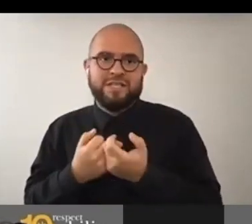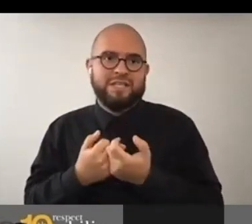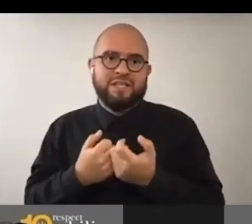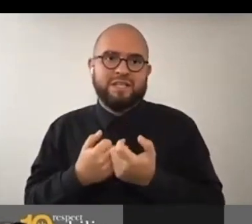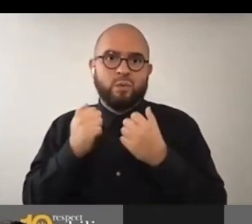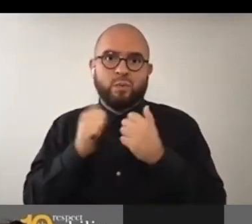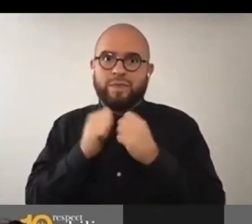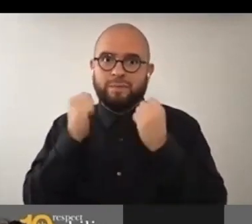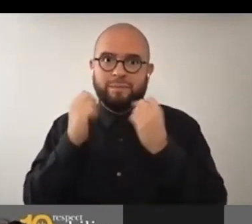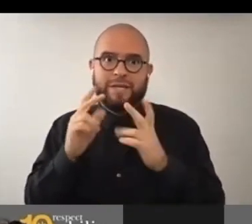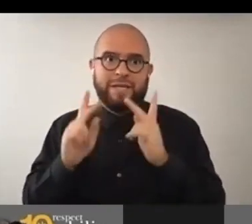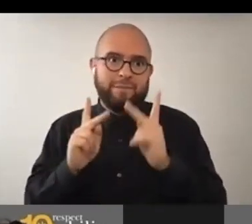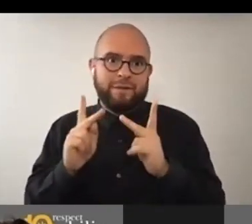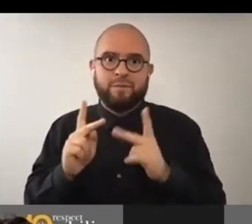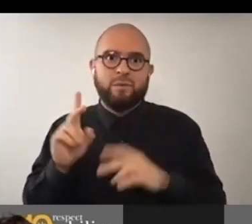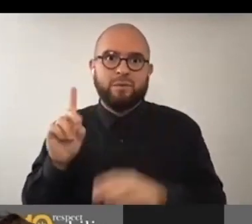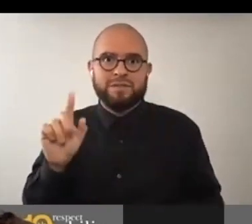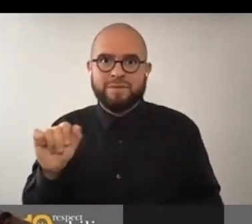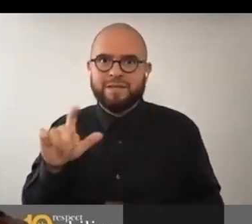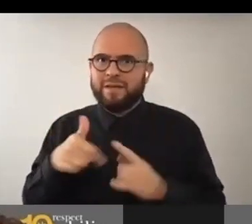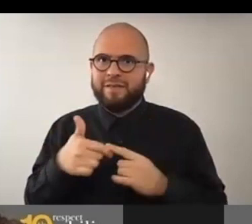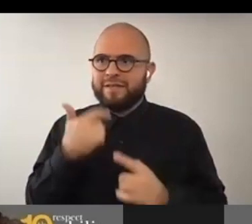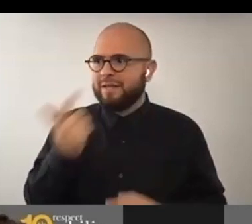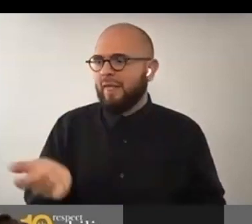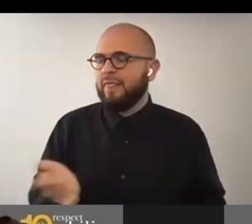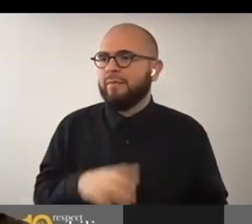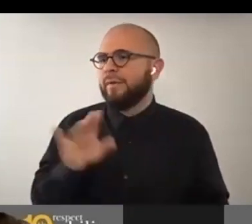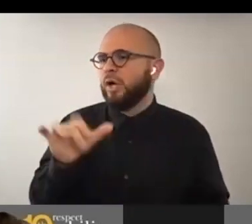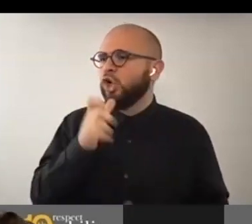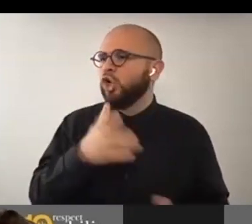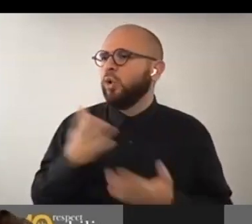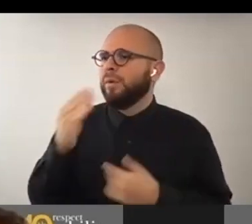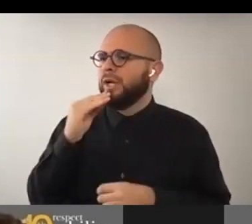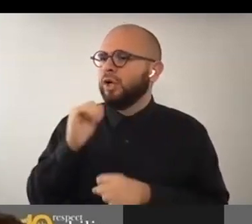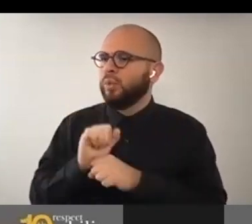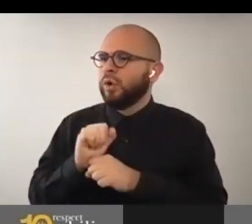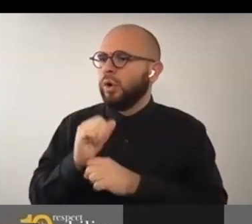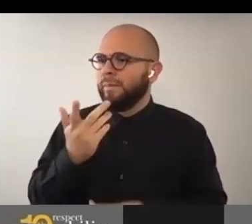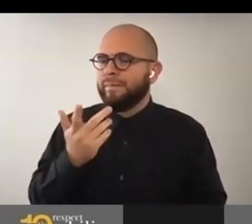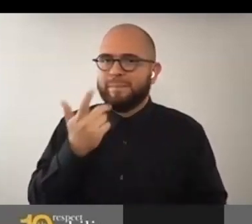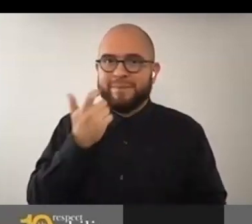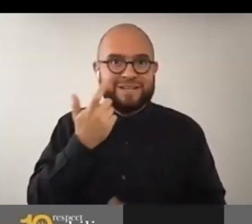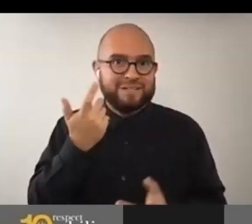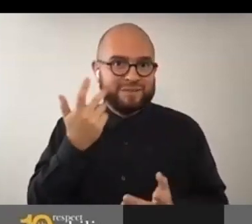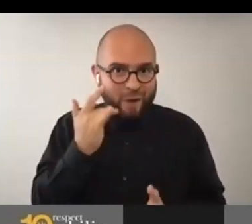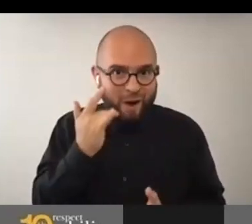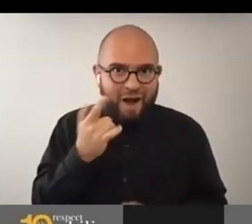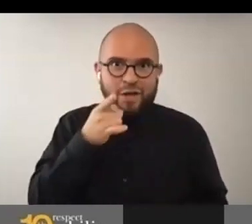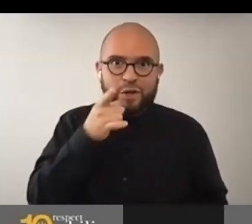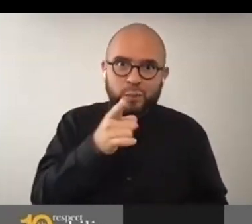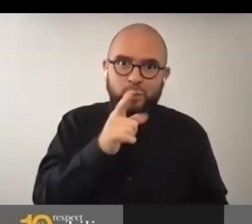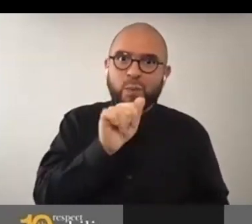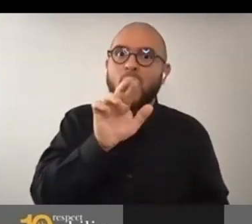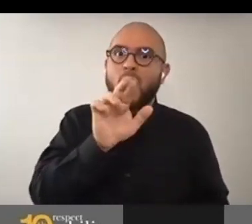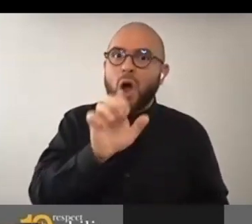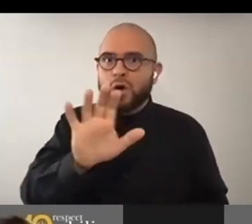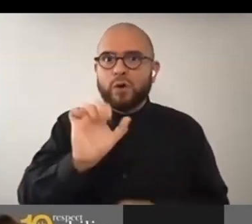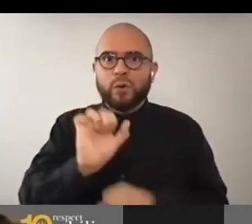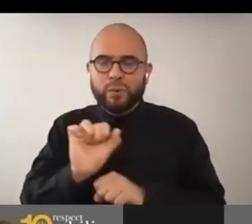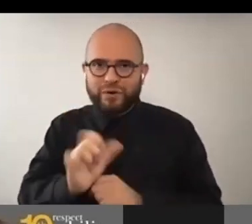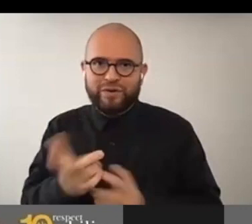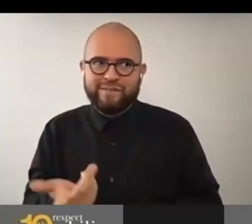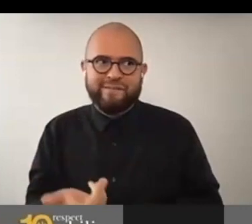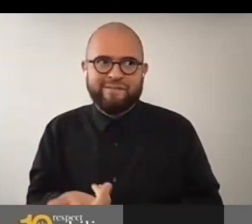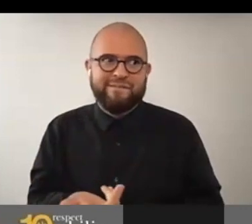disabilities to then say, don't take your work home, because you are your work, right? So it's very